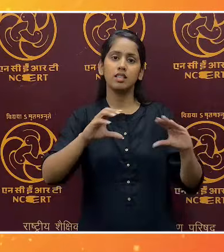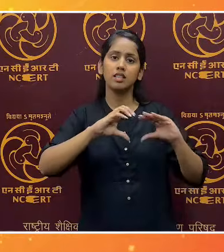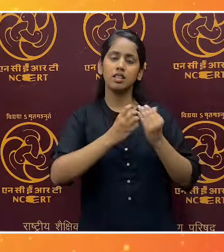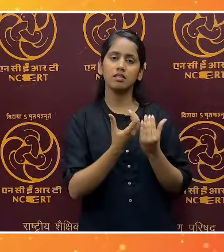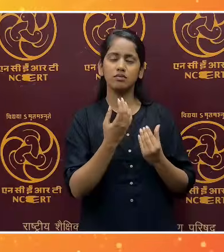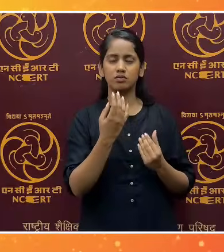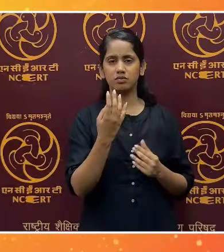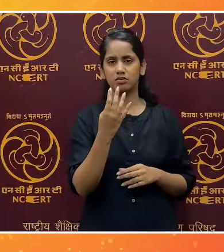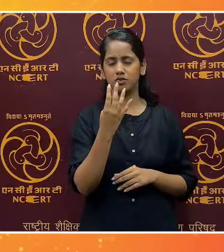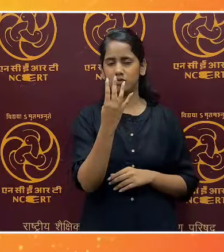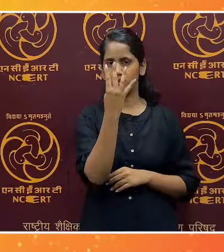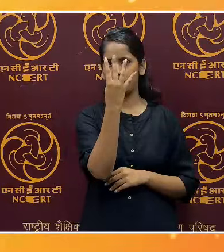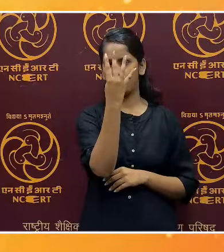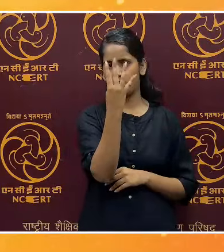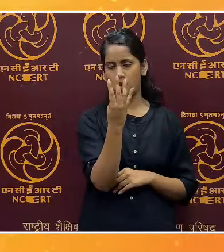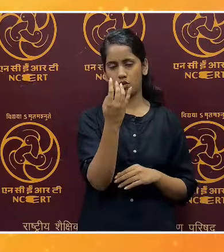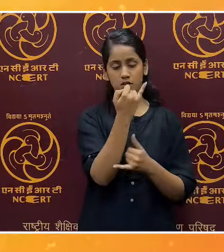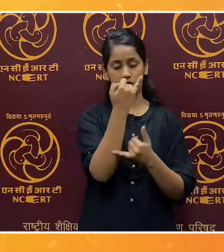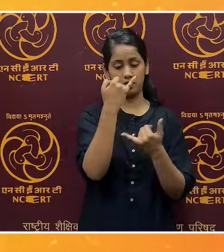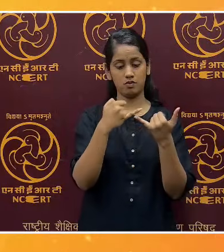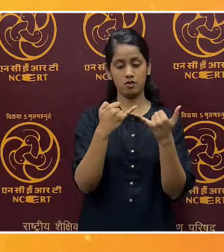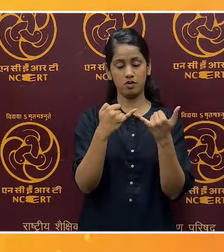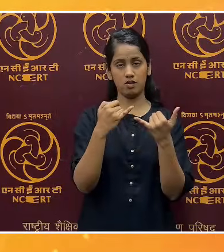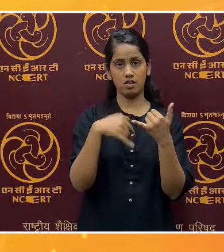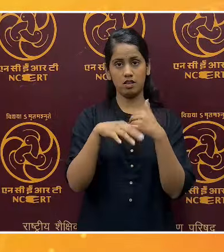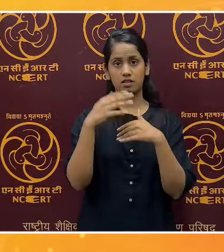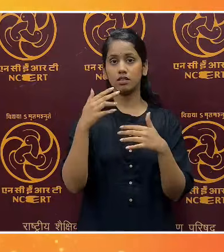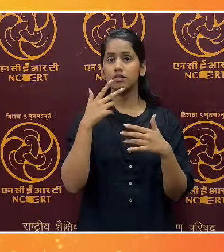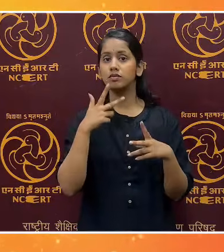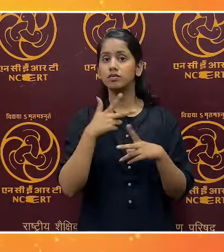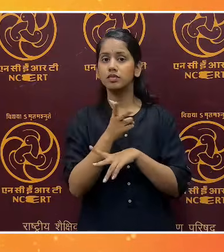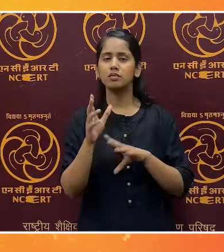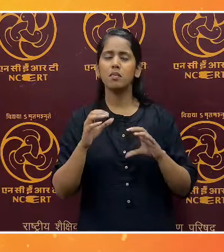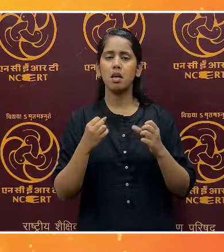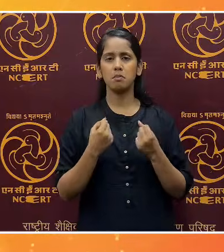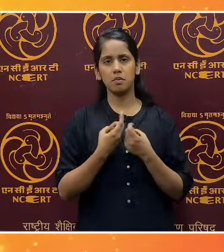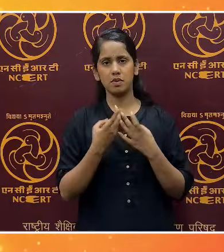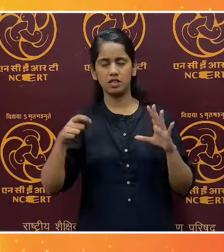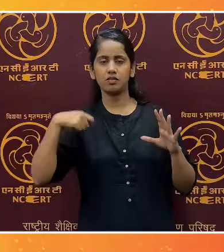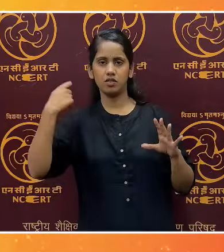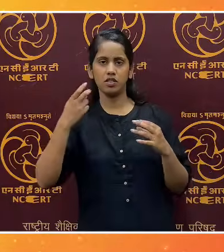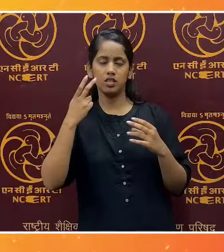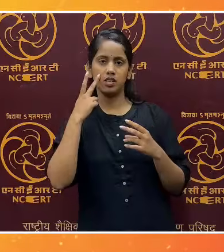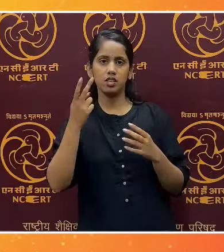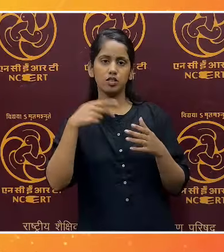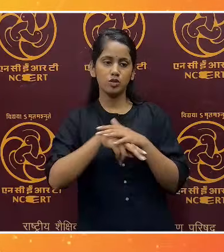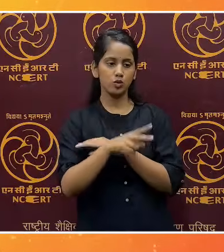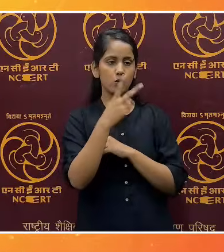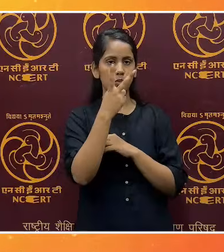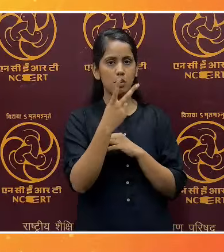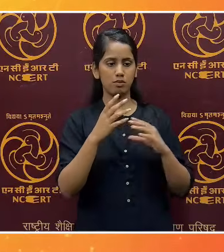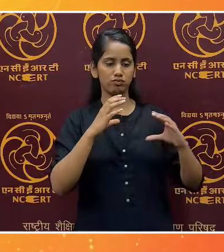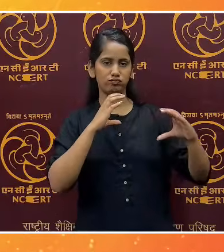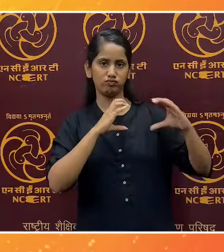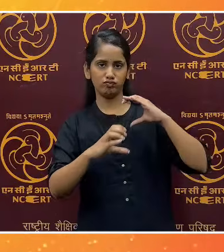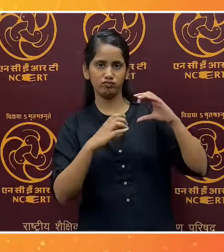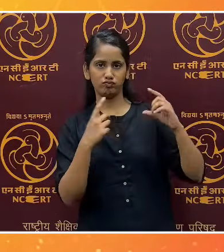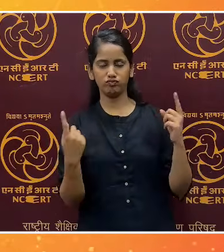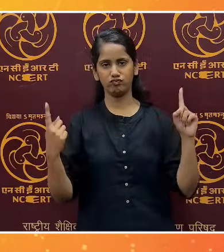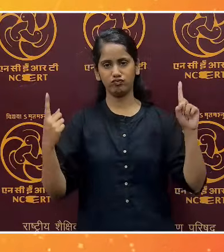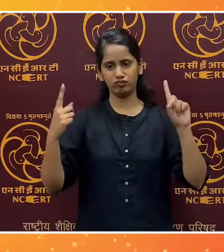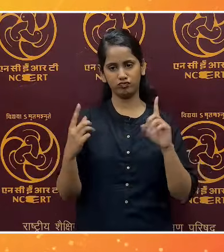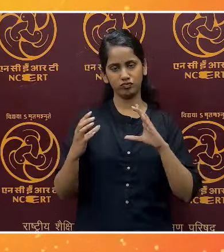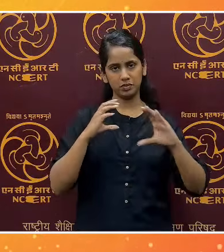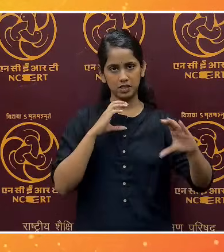last important point. But so I've seen many kind of videos, like here I've seen two people talking to each other, and then they have